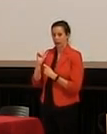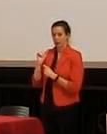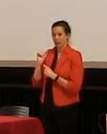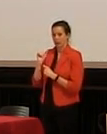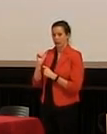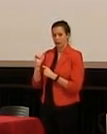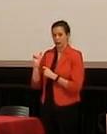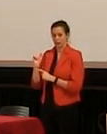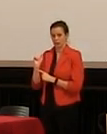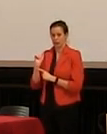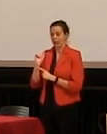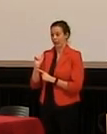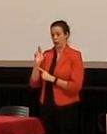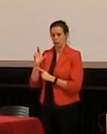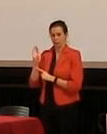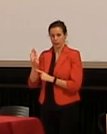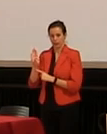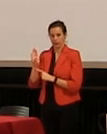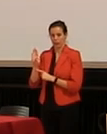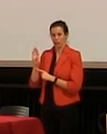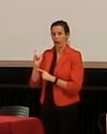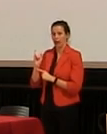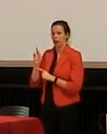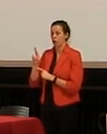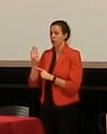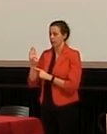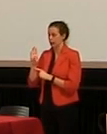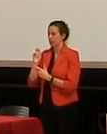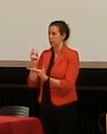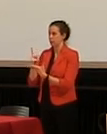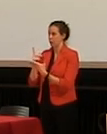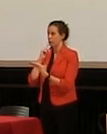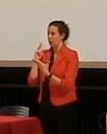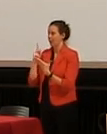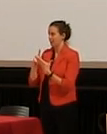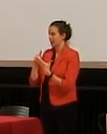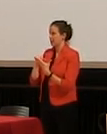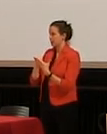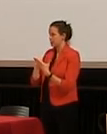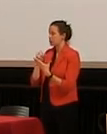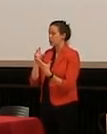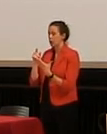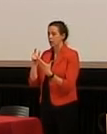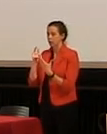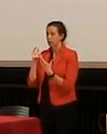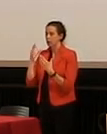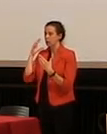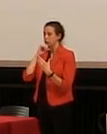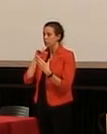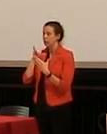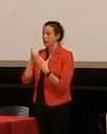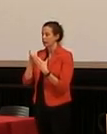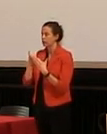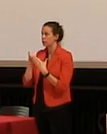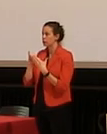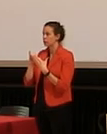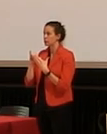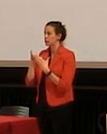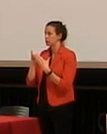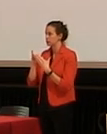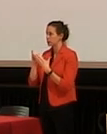in Cincinnati. The UC IRB has not heard about this. I take it there's a central IRB that's reviewed